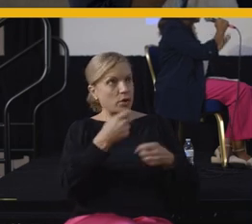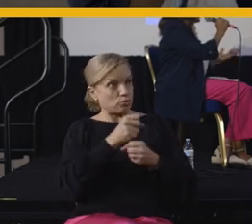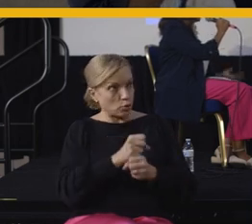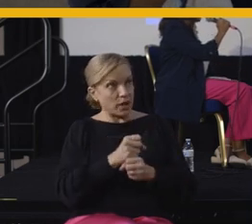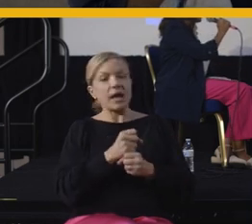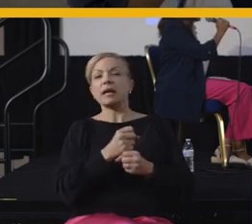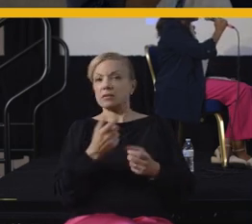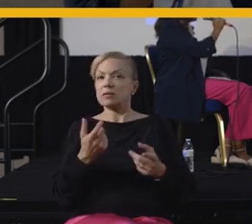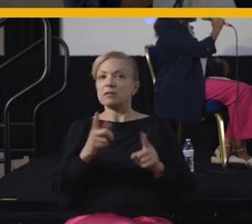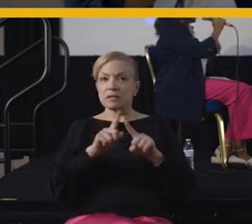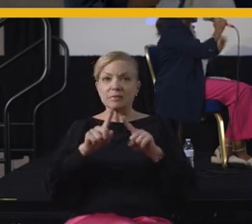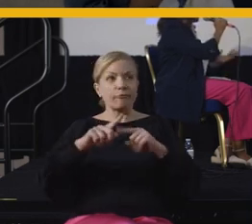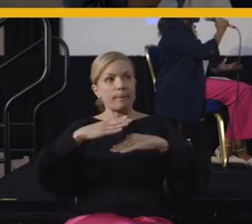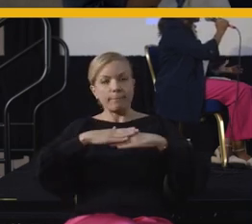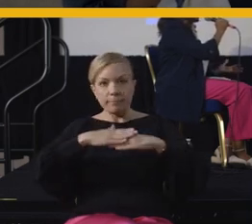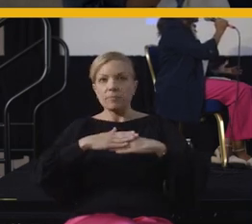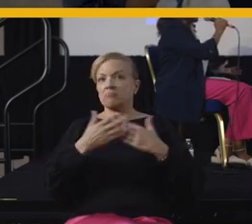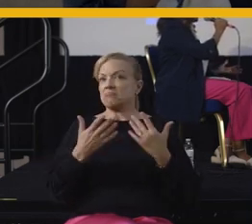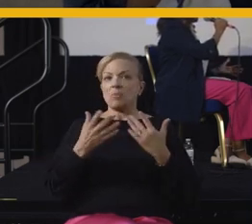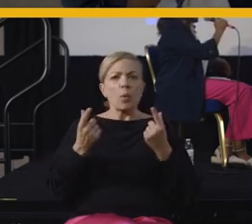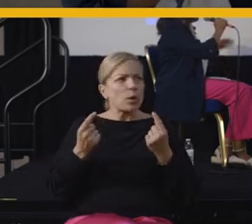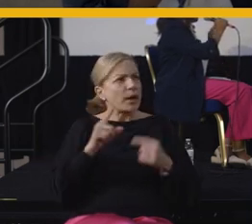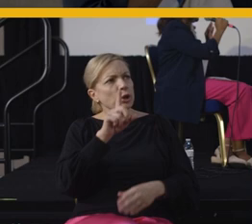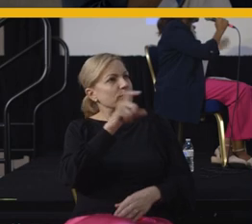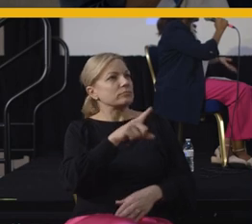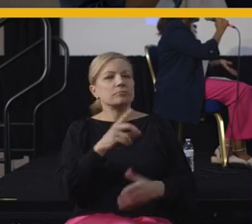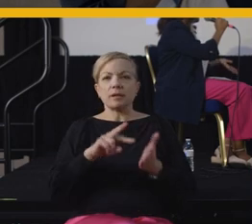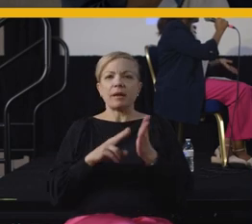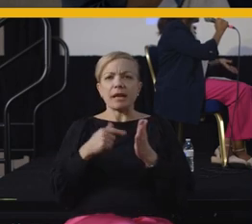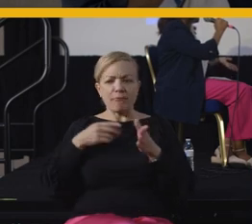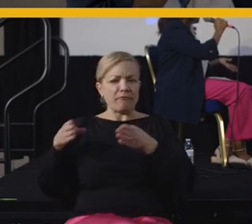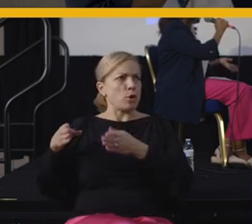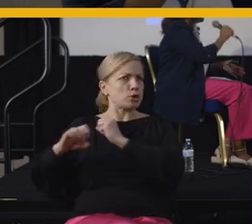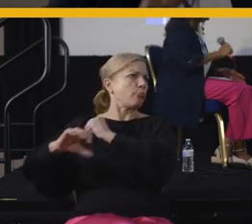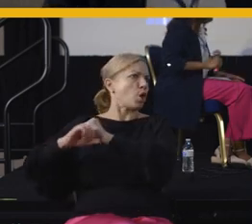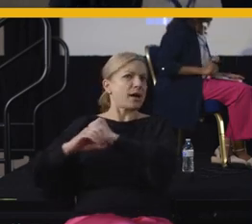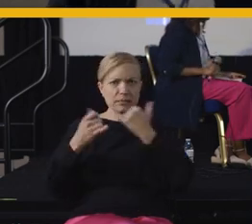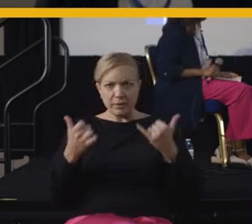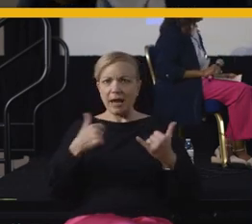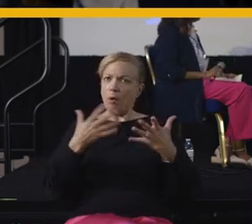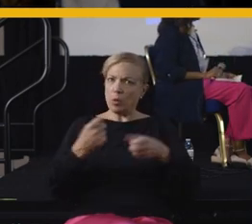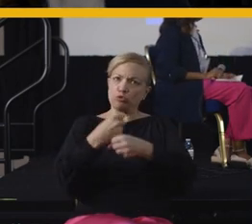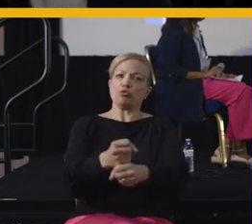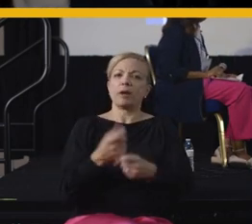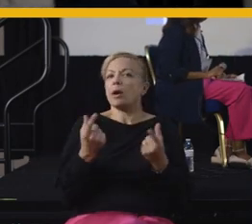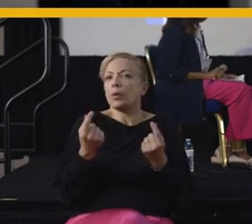some multi-platform content, how do I go about doing this if I've just been focused on broadcast all along?